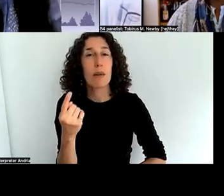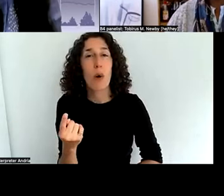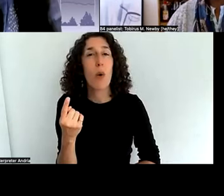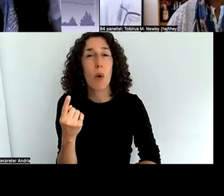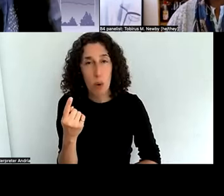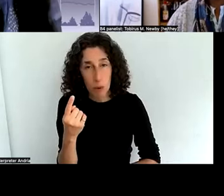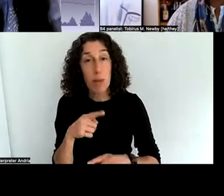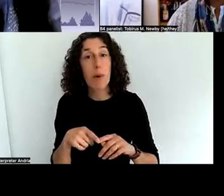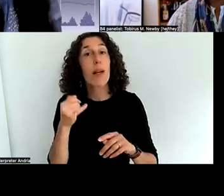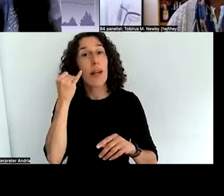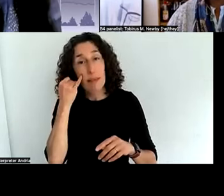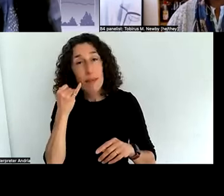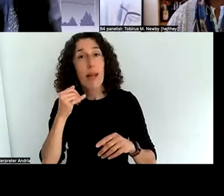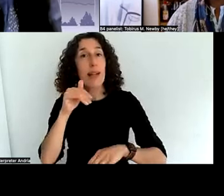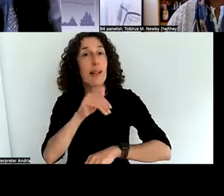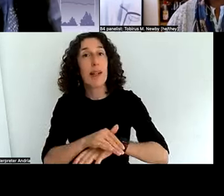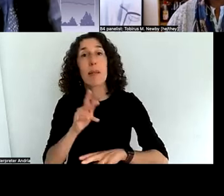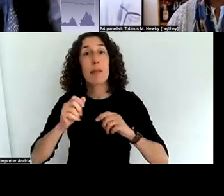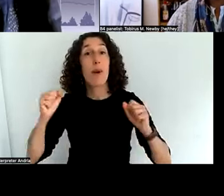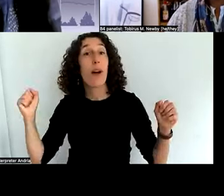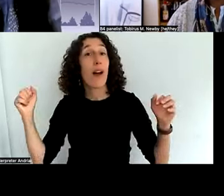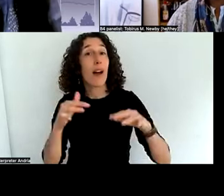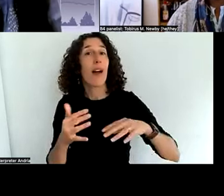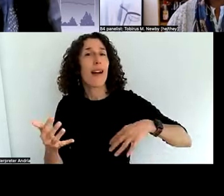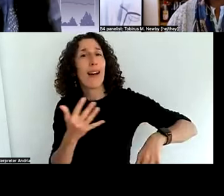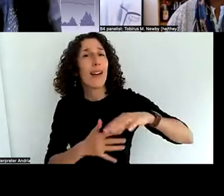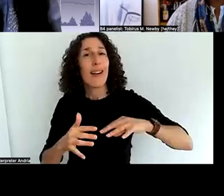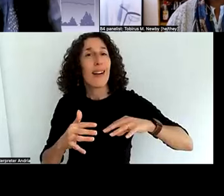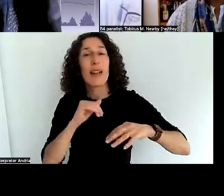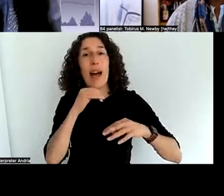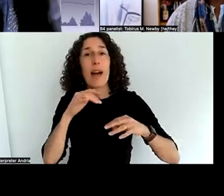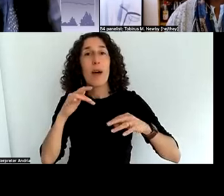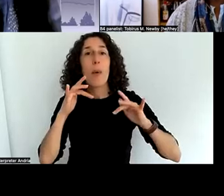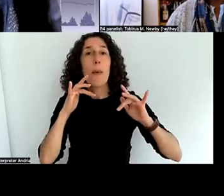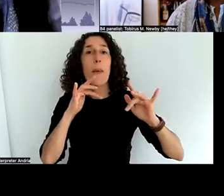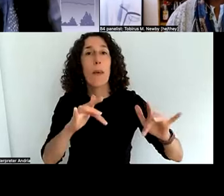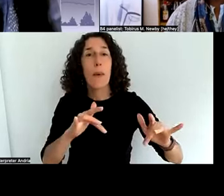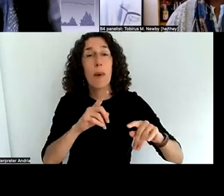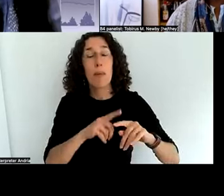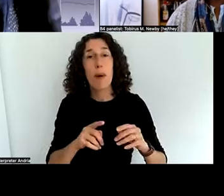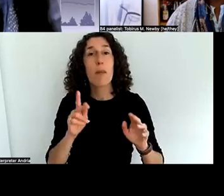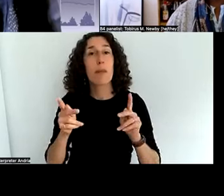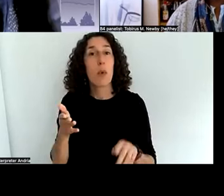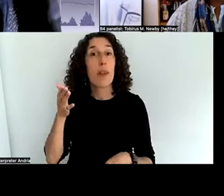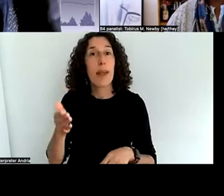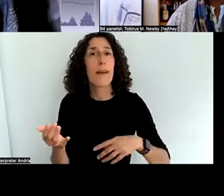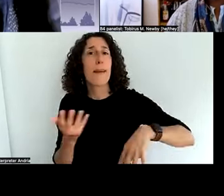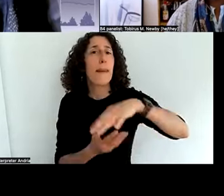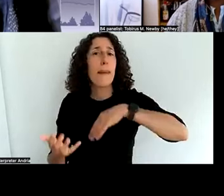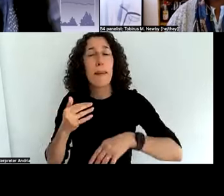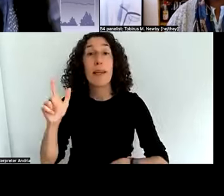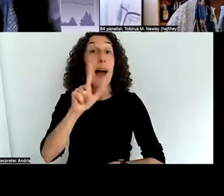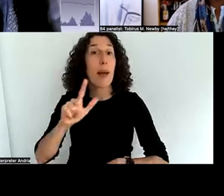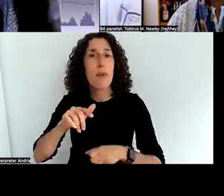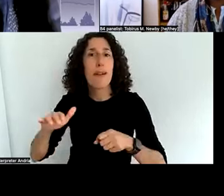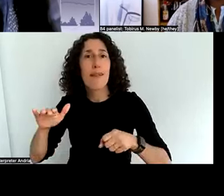joyfully. You know, the library is full and campus is well lit and people are conversing as